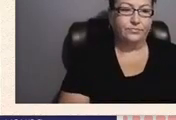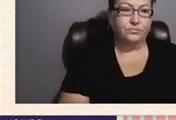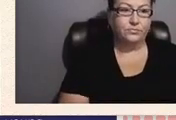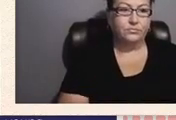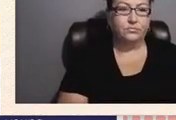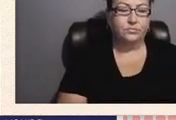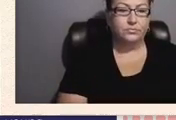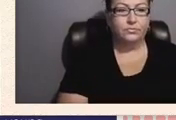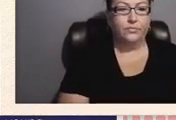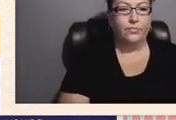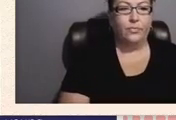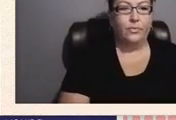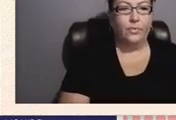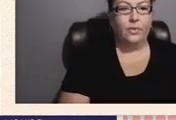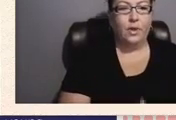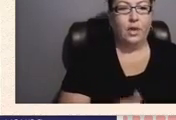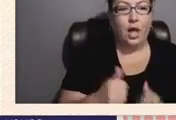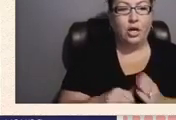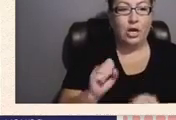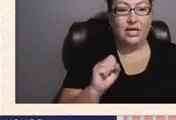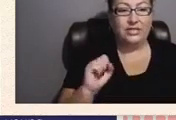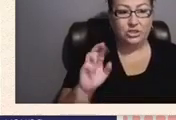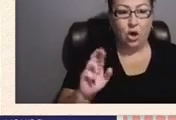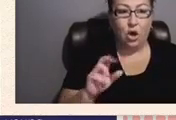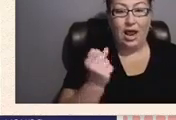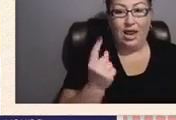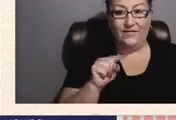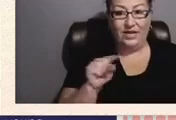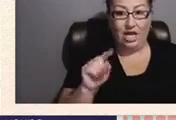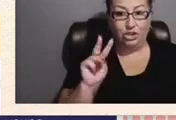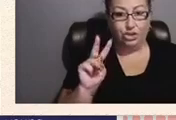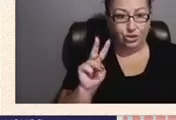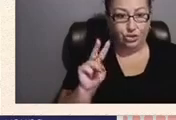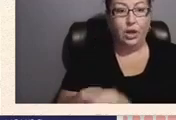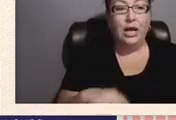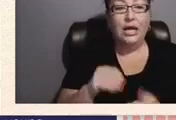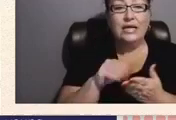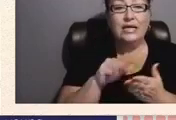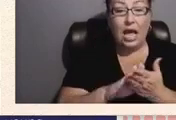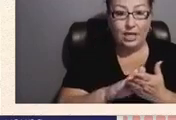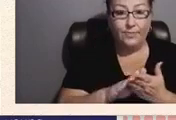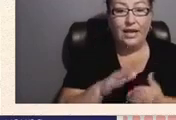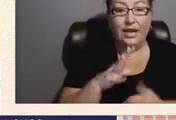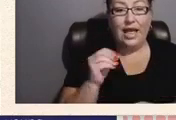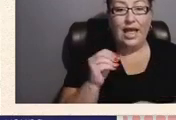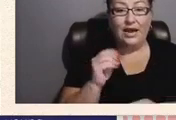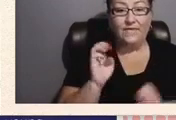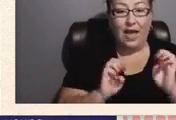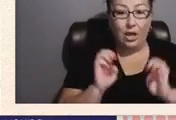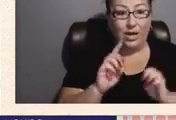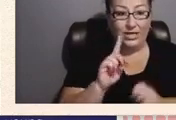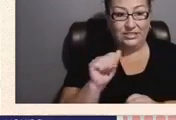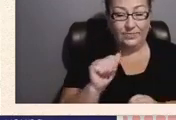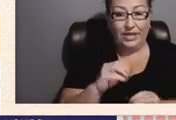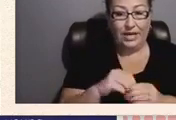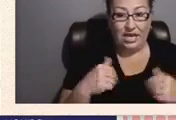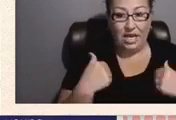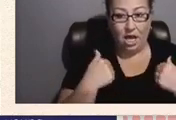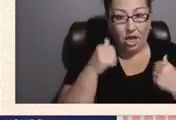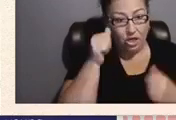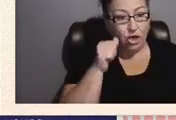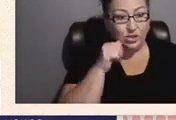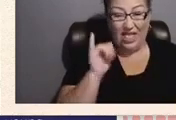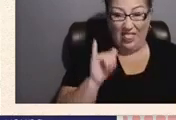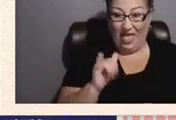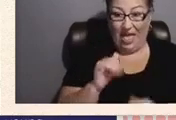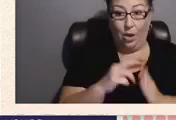Under the SSR 11-2, documenting and evaluating disabilities under young adults, this regulation